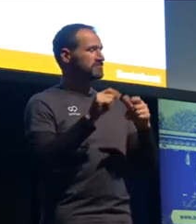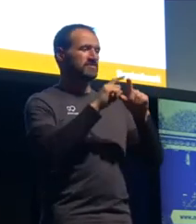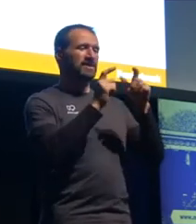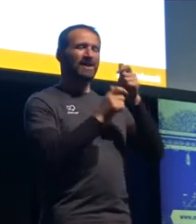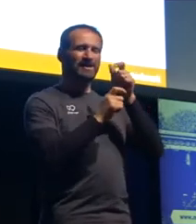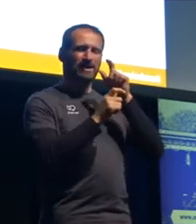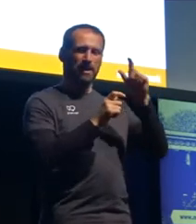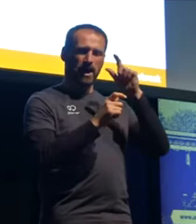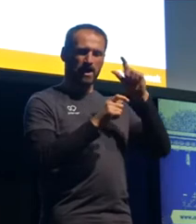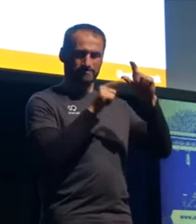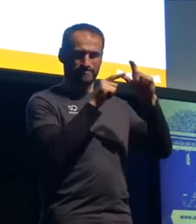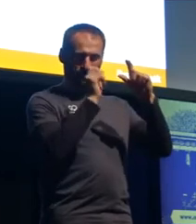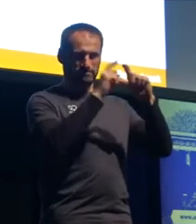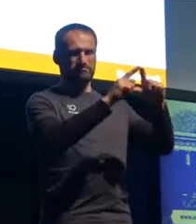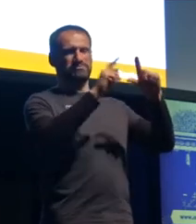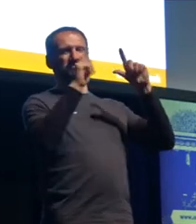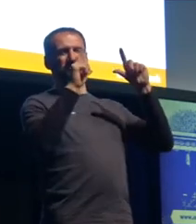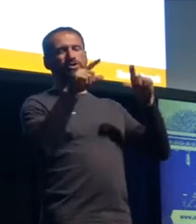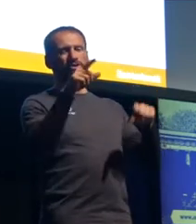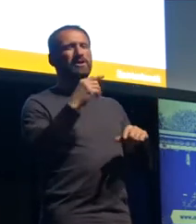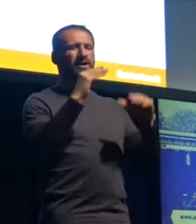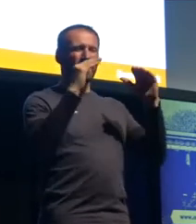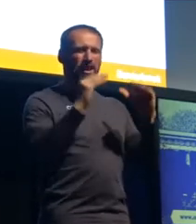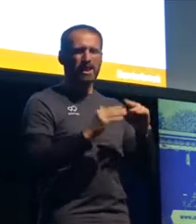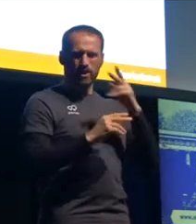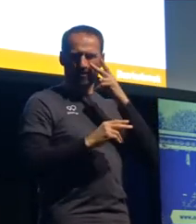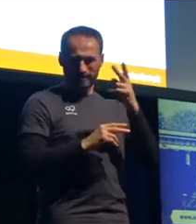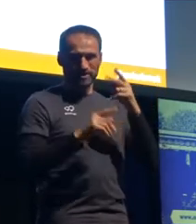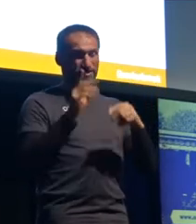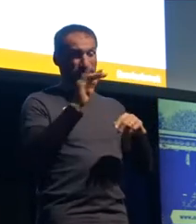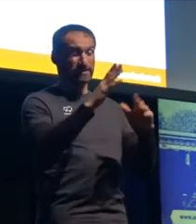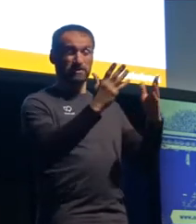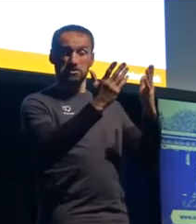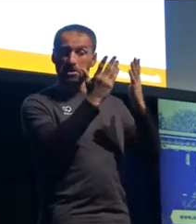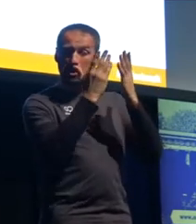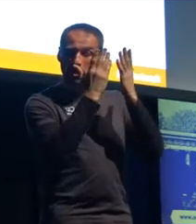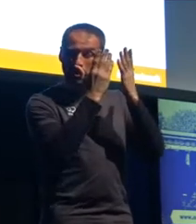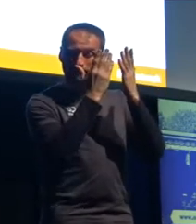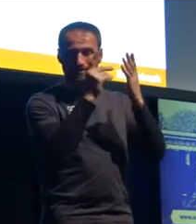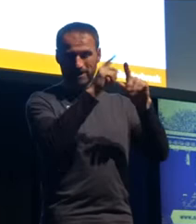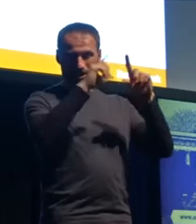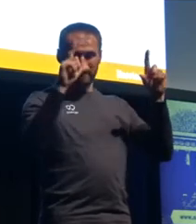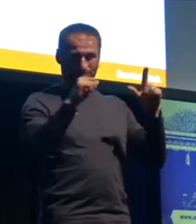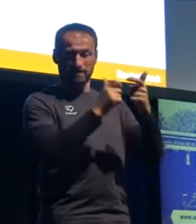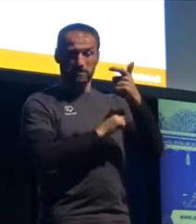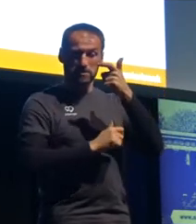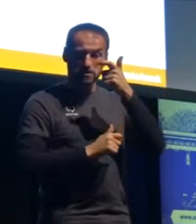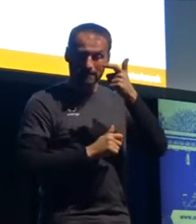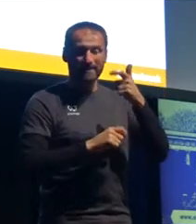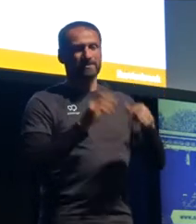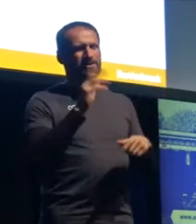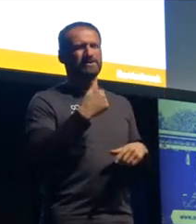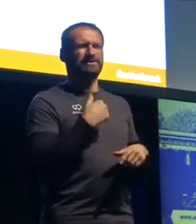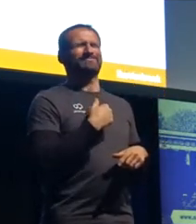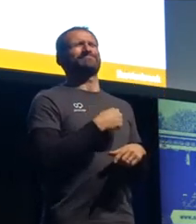has extreme low vision, he actually puts it right up to his face, right, like this, almost. When I was noticing that,